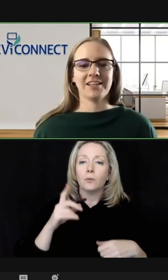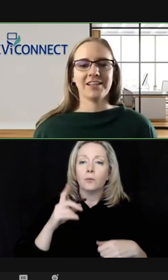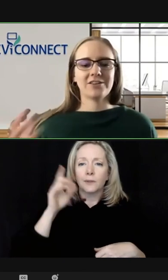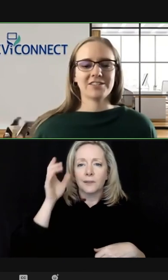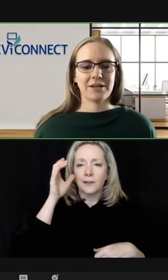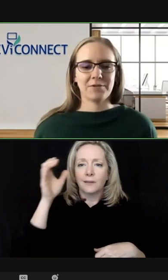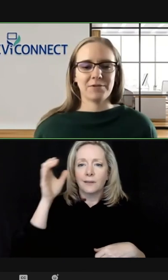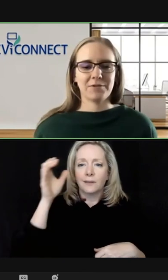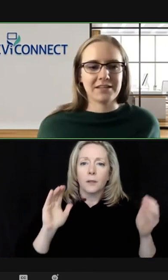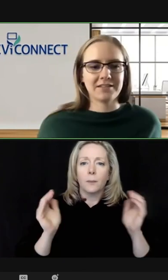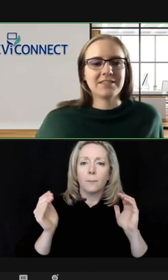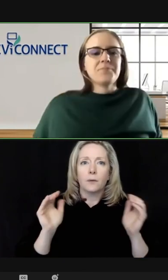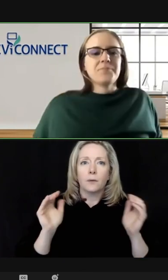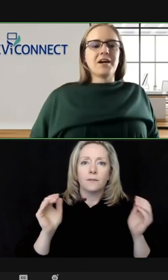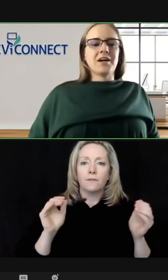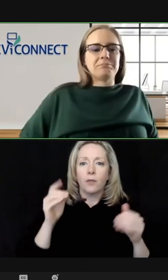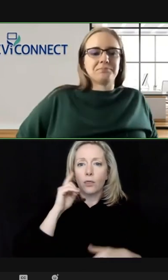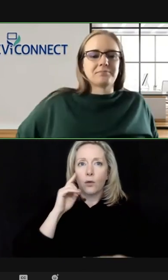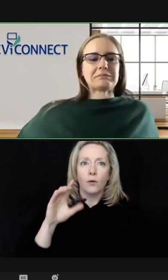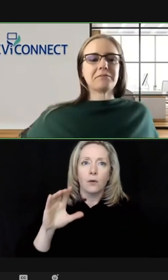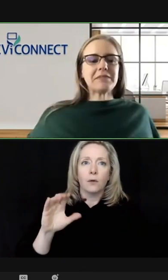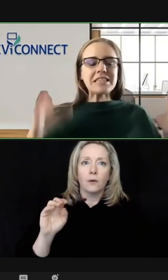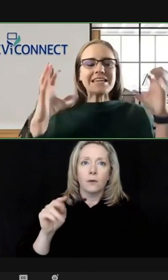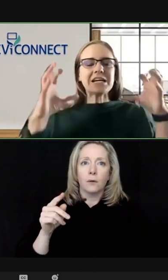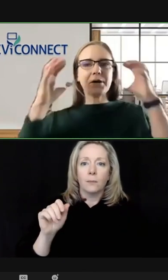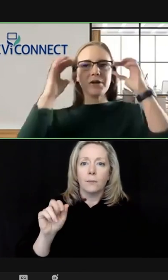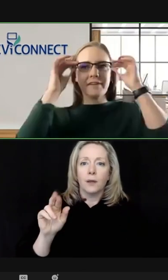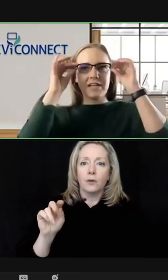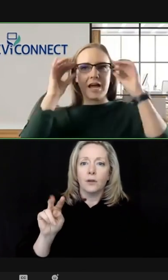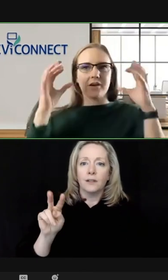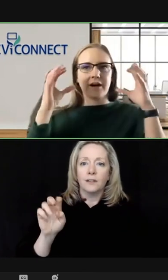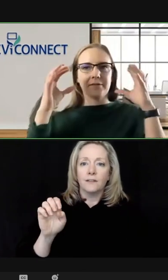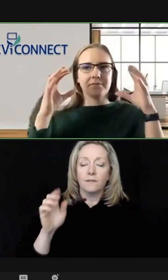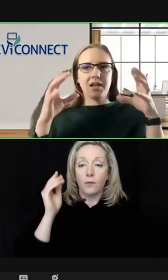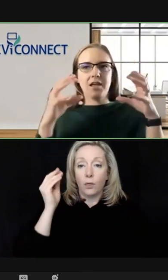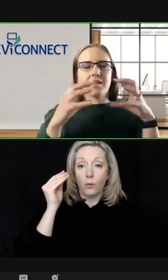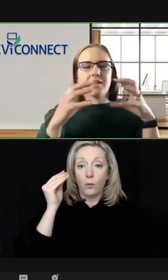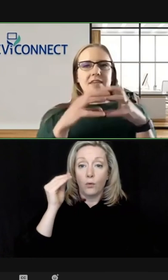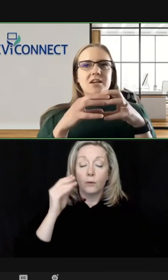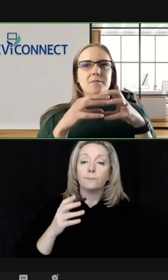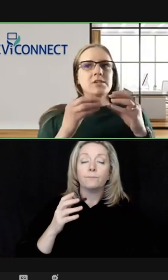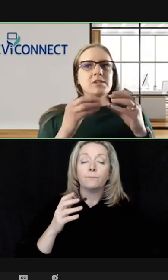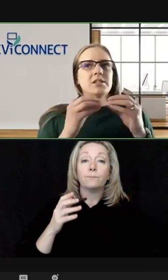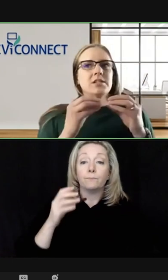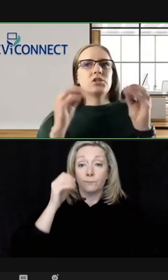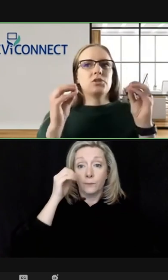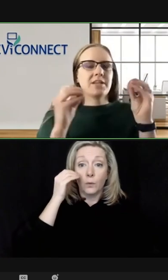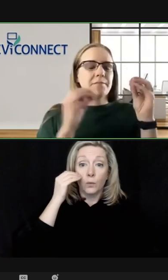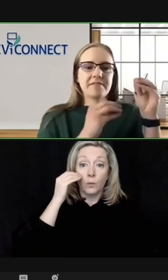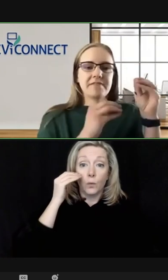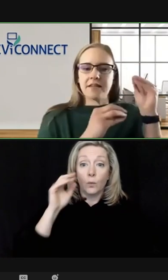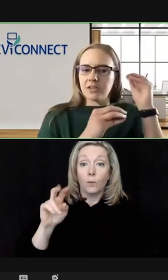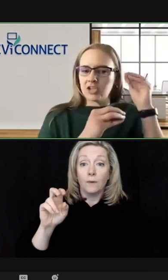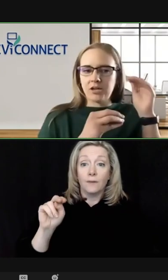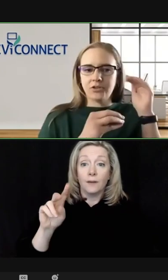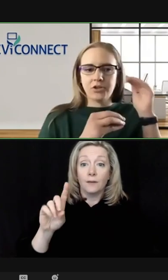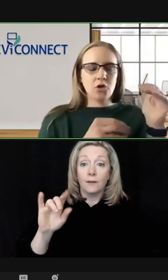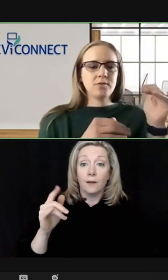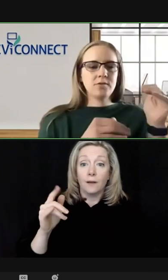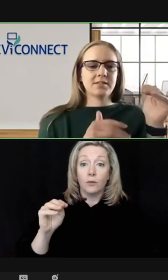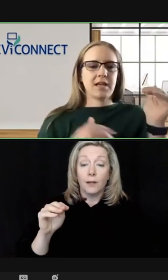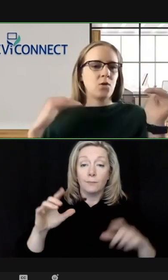comparative thought, let's understand what this means. Think about your Venn diagram. Think about something that